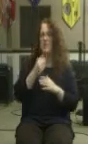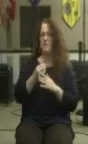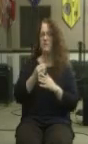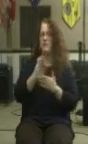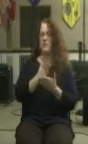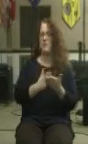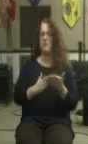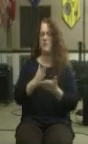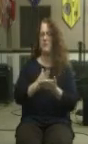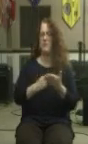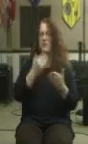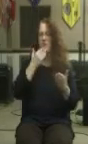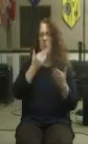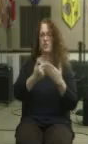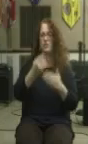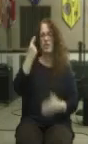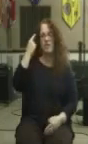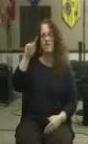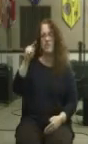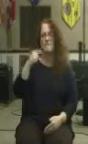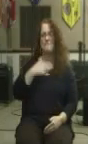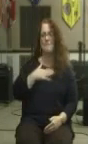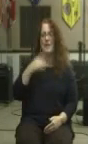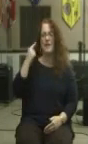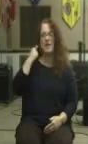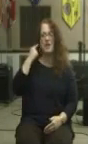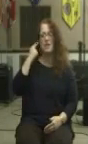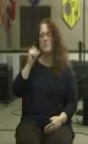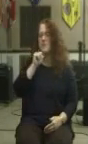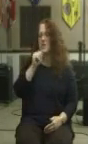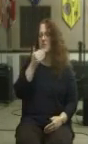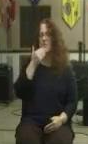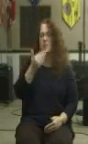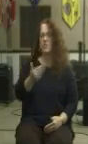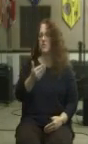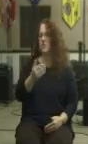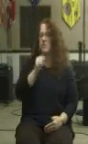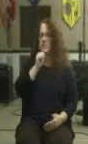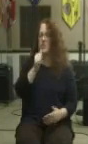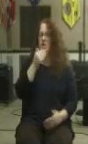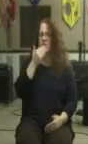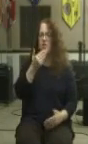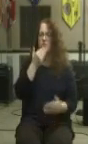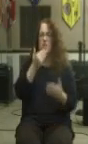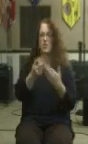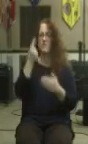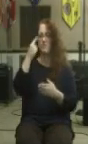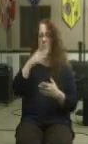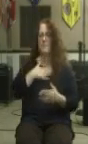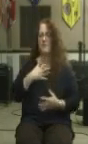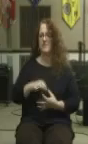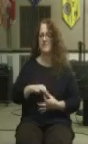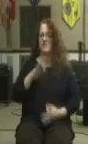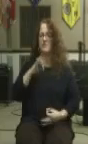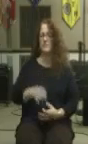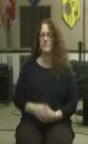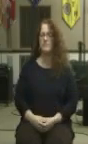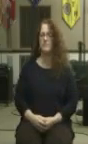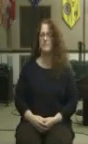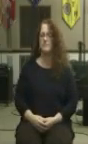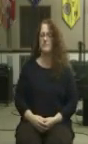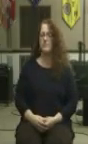It's just a beautiful piece. It's good for my ears, but it's not good for my soul.